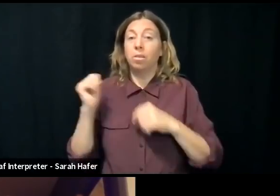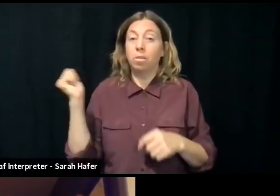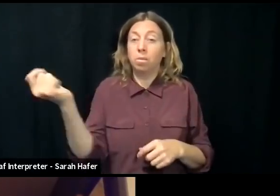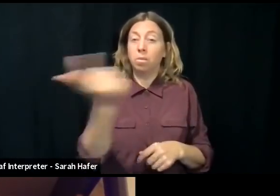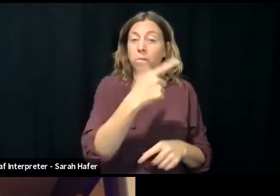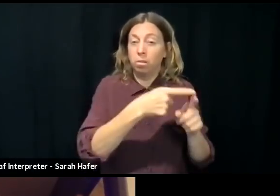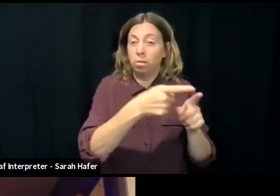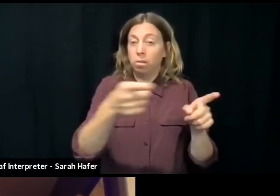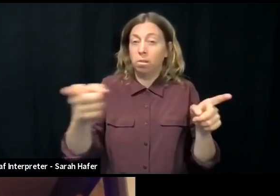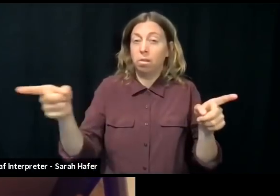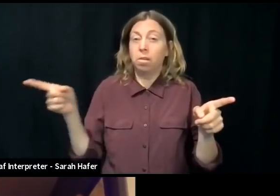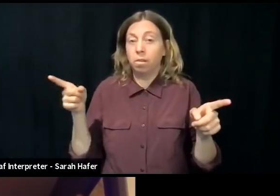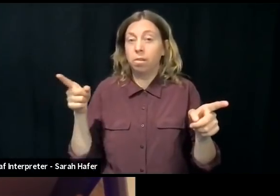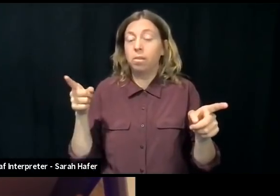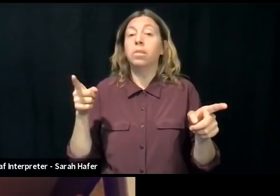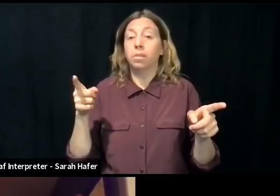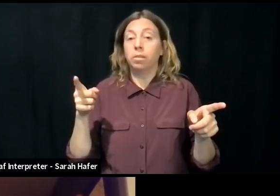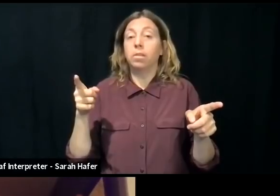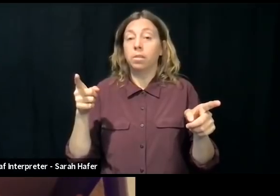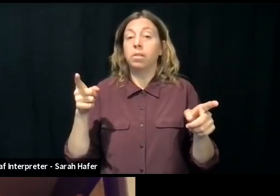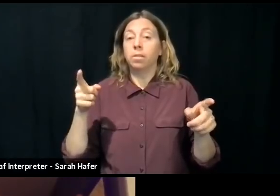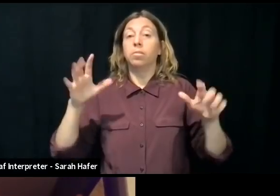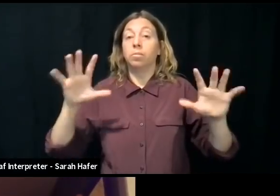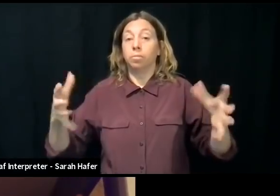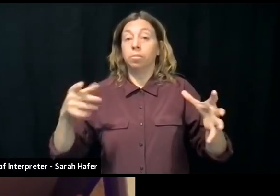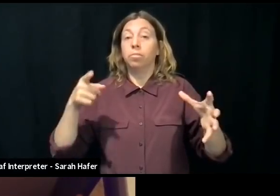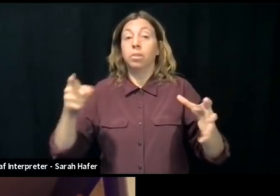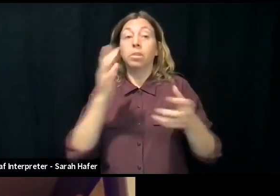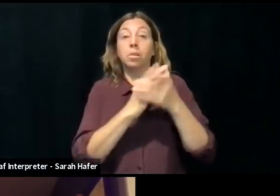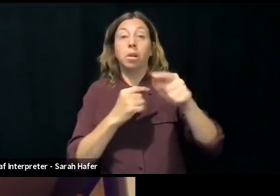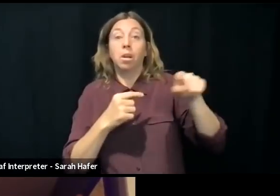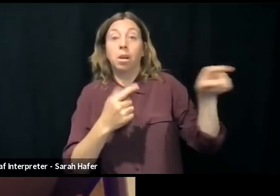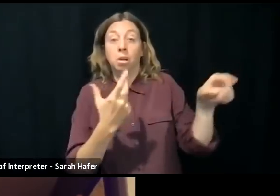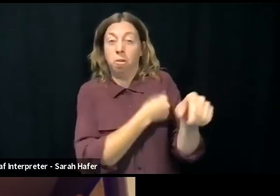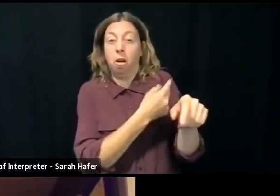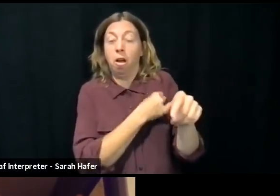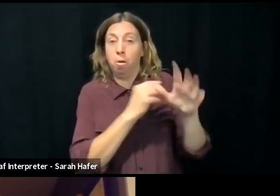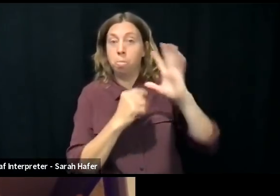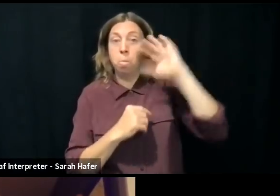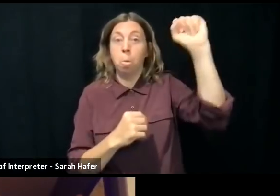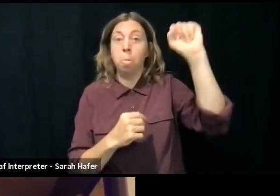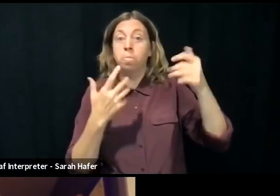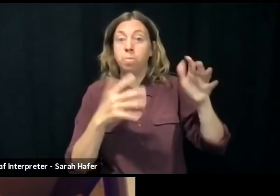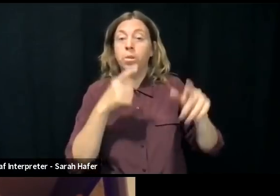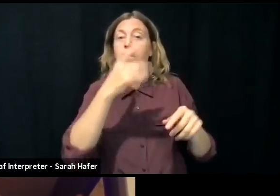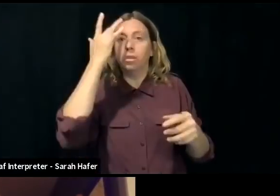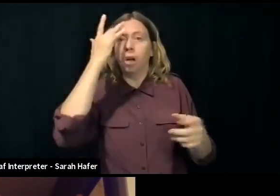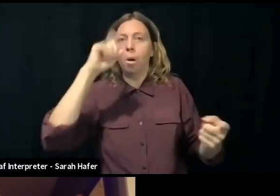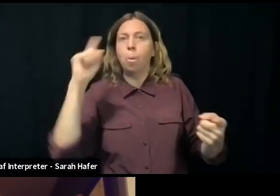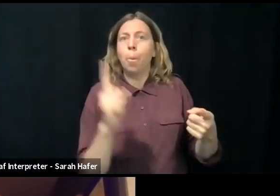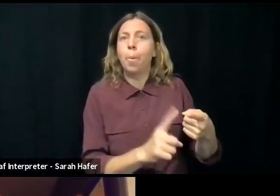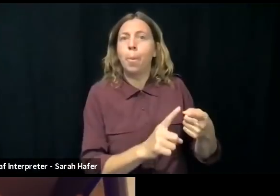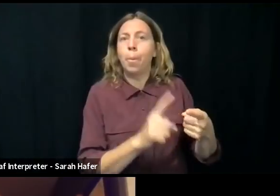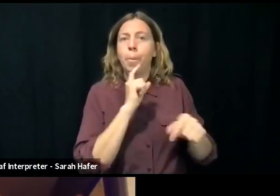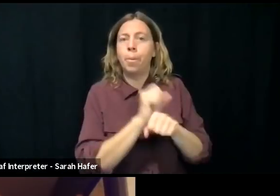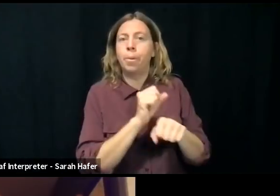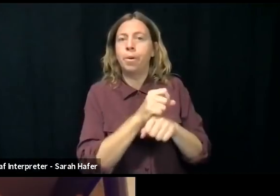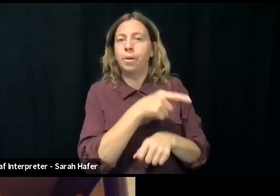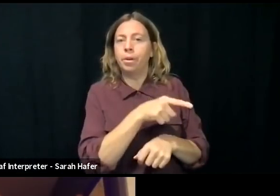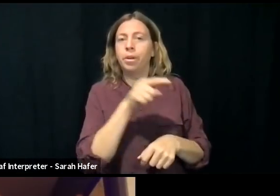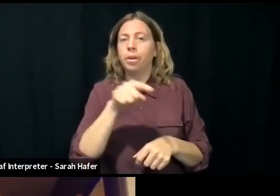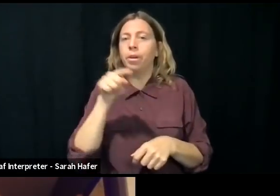among adults have also tended to have lower infection rates. Let me talk about what we're seeing here at Skylakes Medical Center and the potential threat